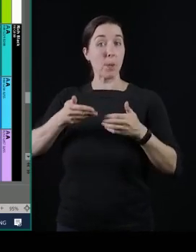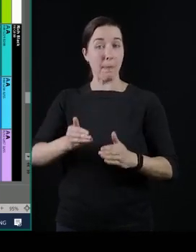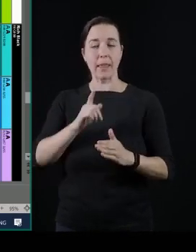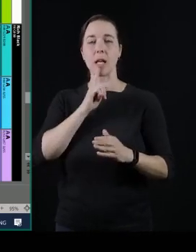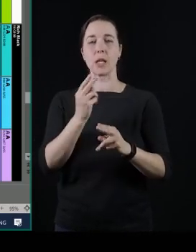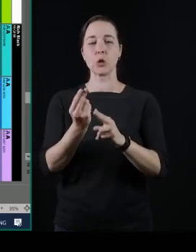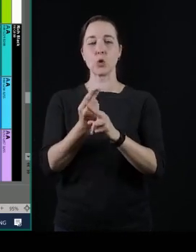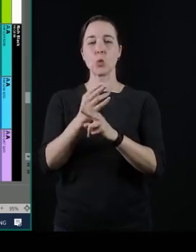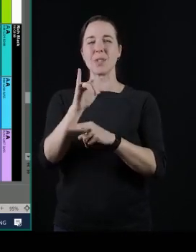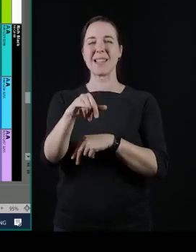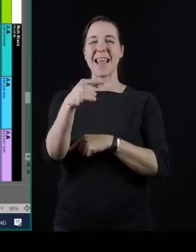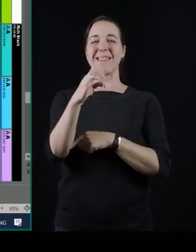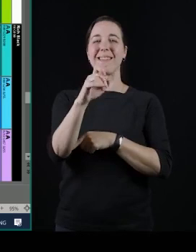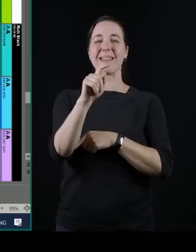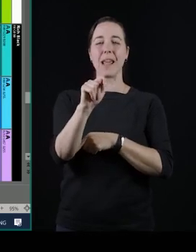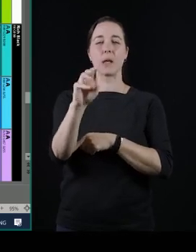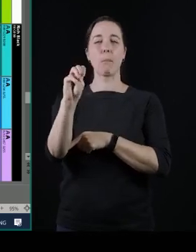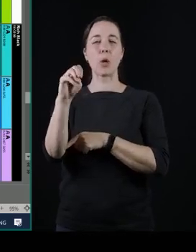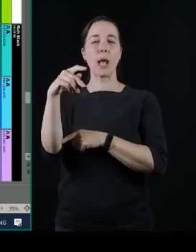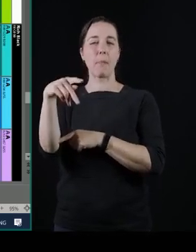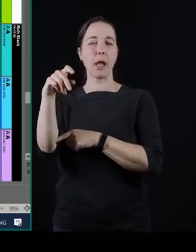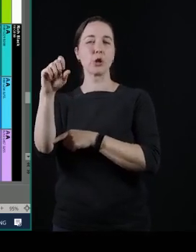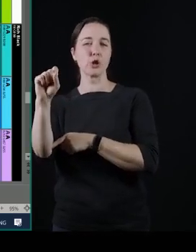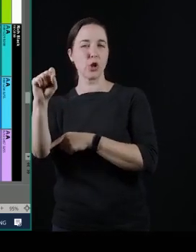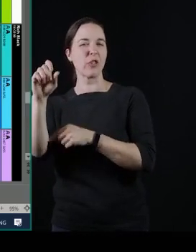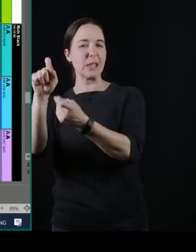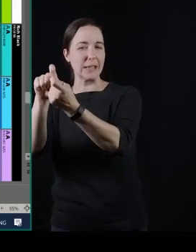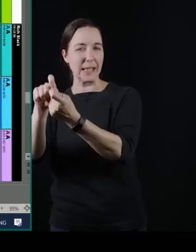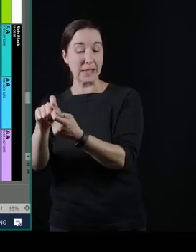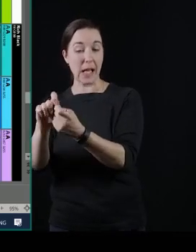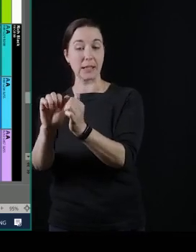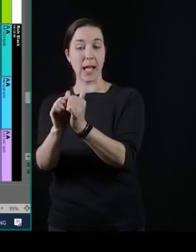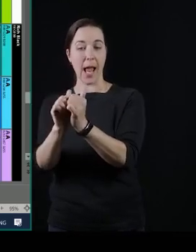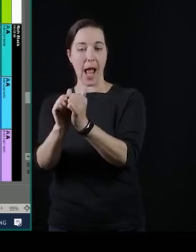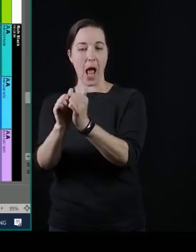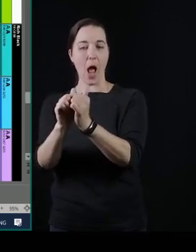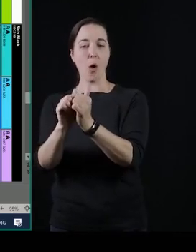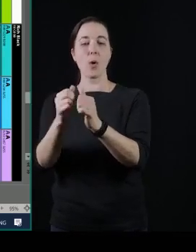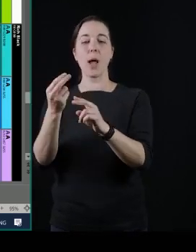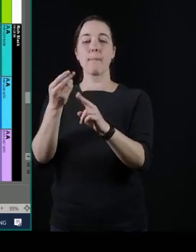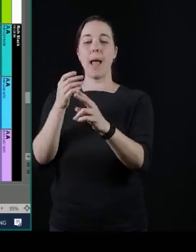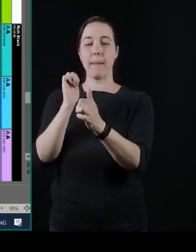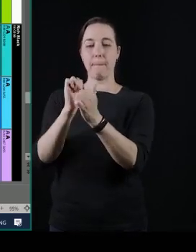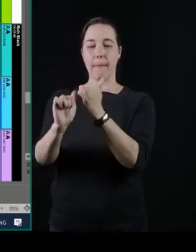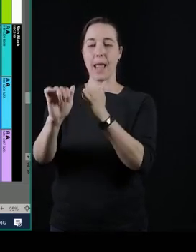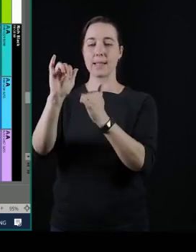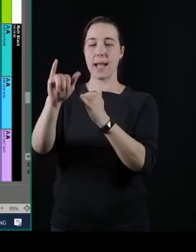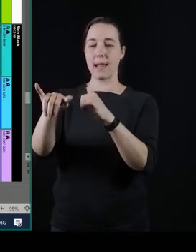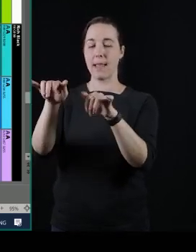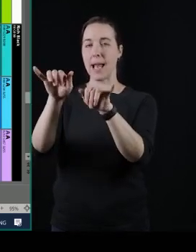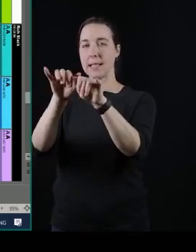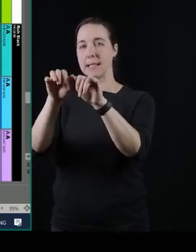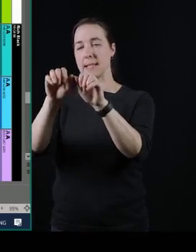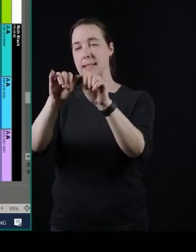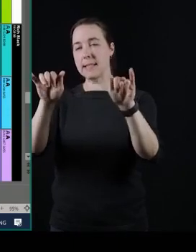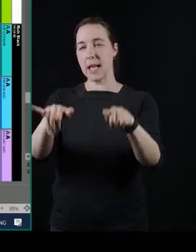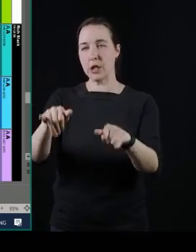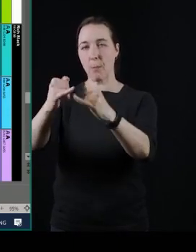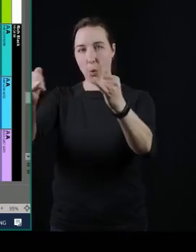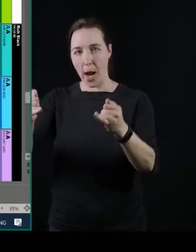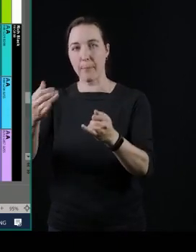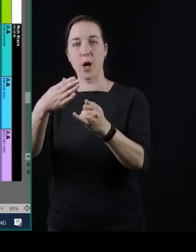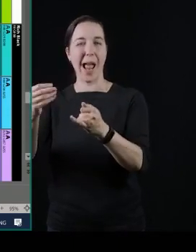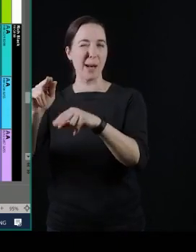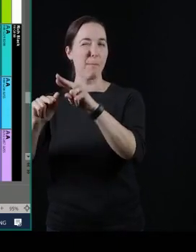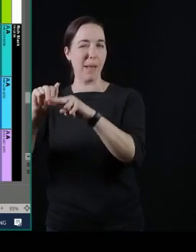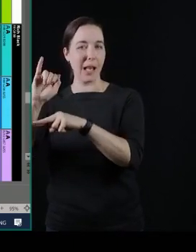multiplayer server details, but passing the session ID parameter and, of course, build ID and region, and then we